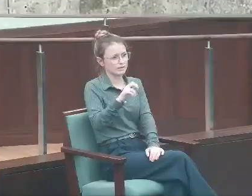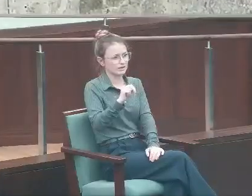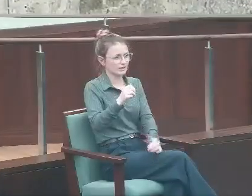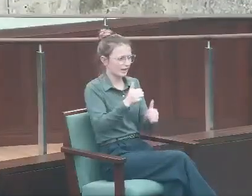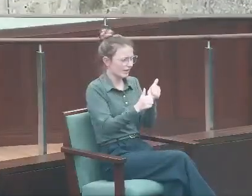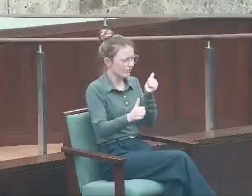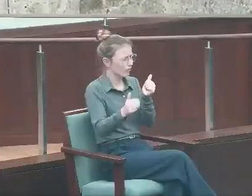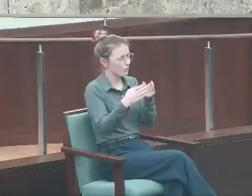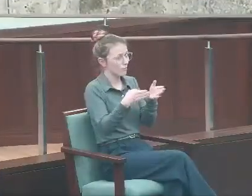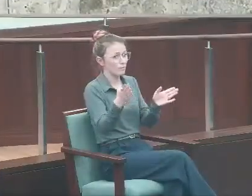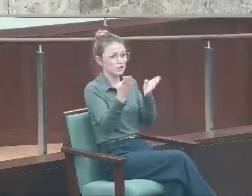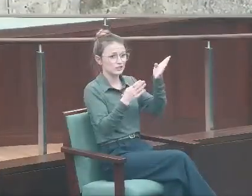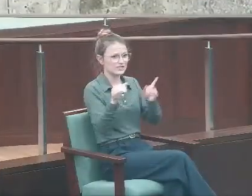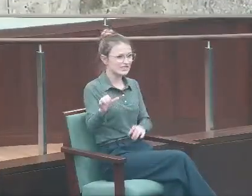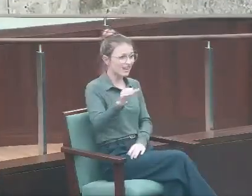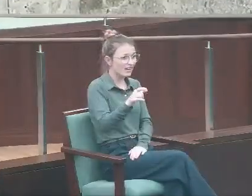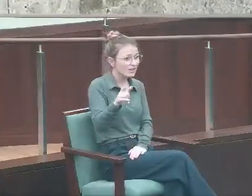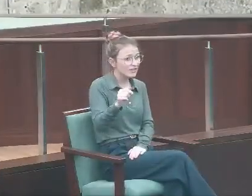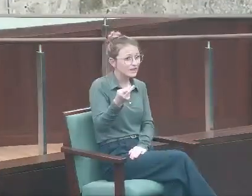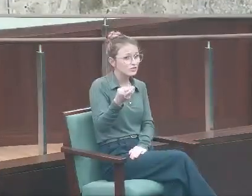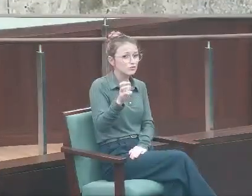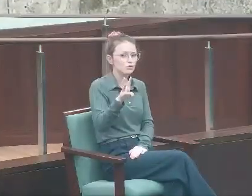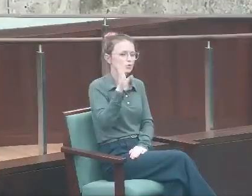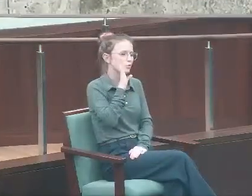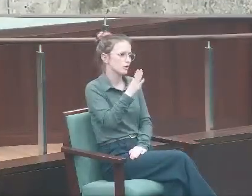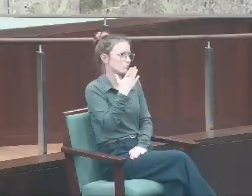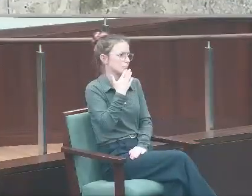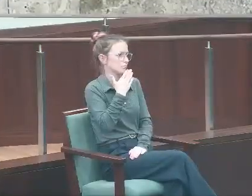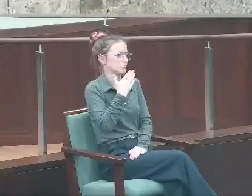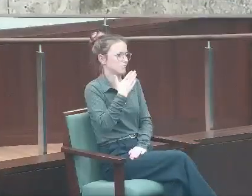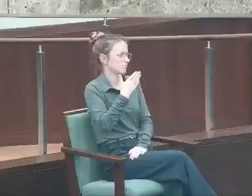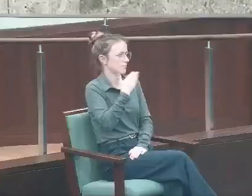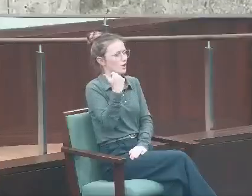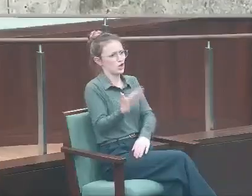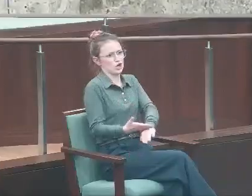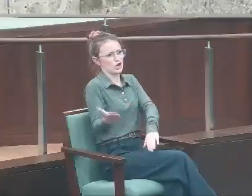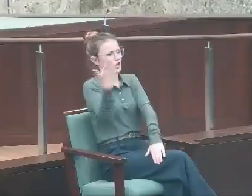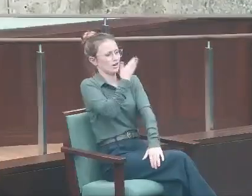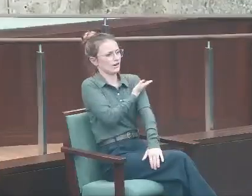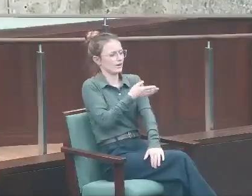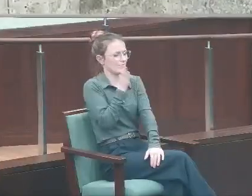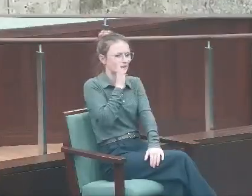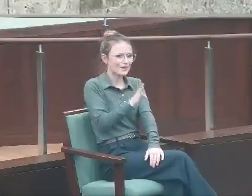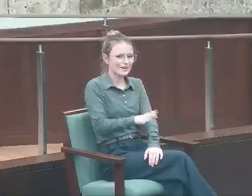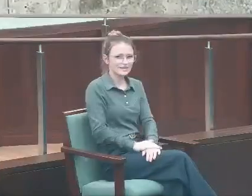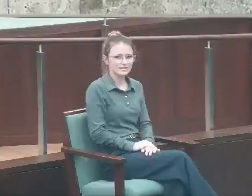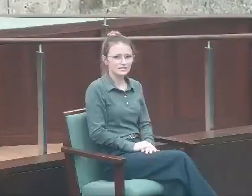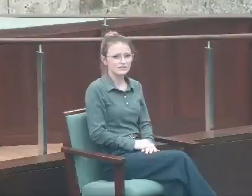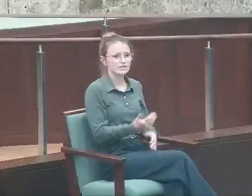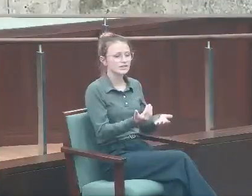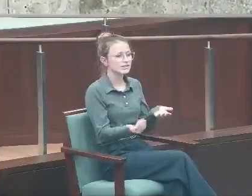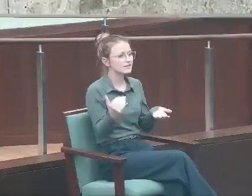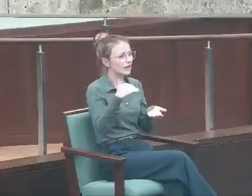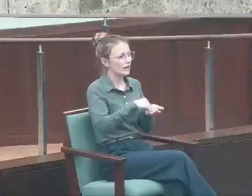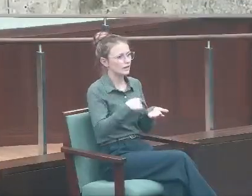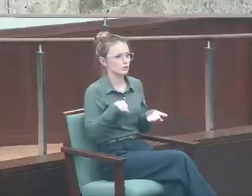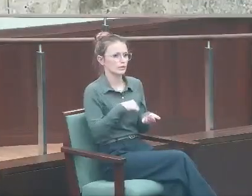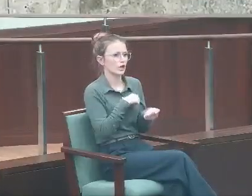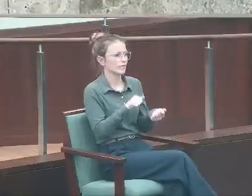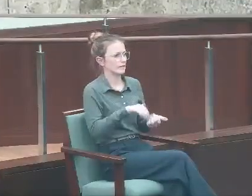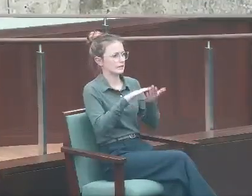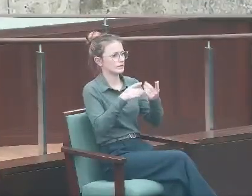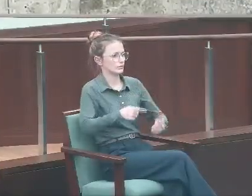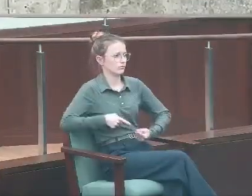like Andrew, we'd all be better off. You'll hear why shortly. We once again meet at a trying time.